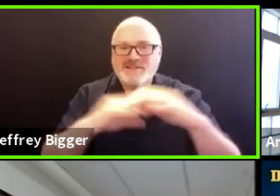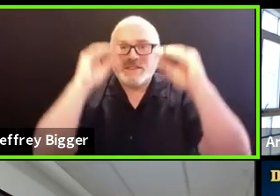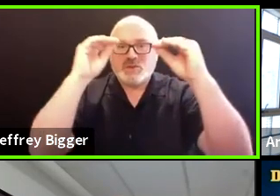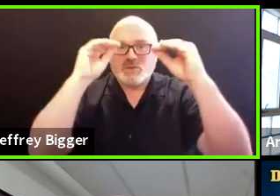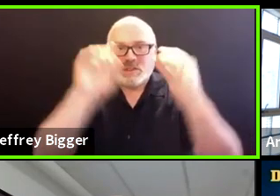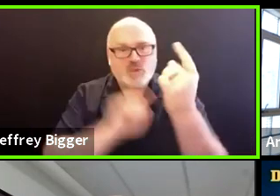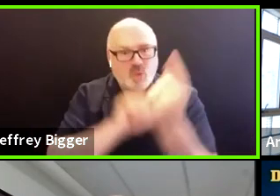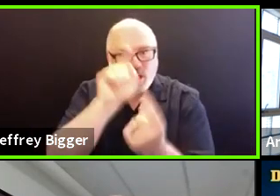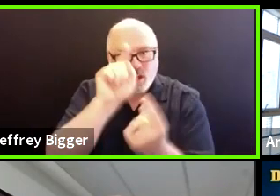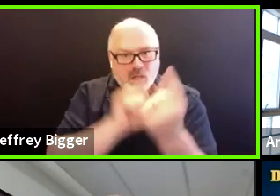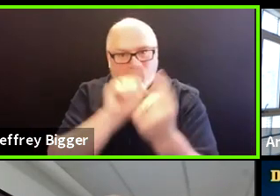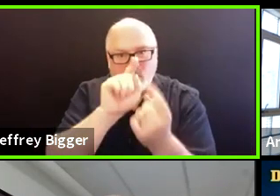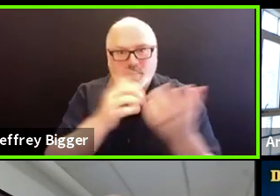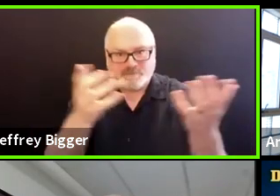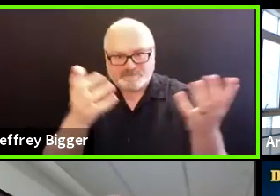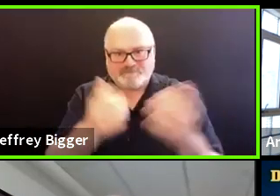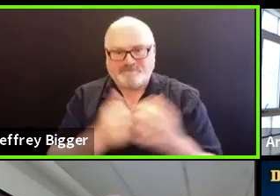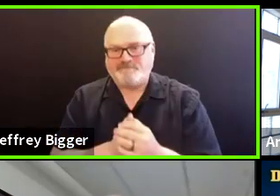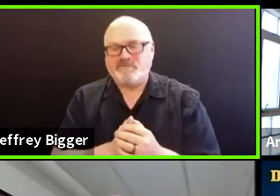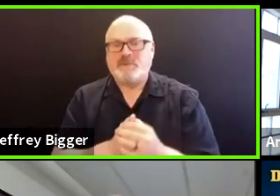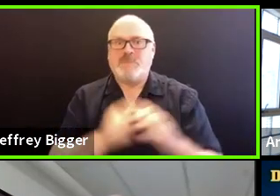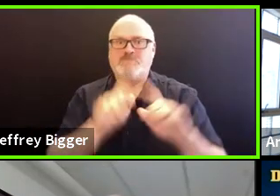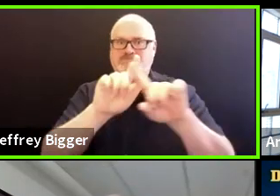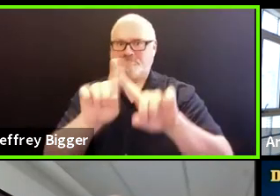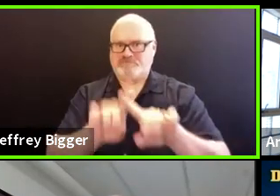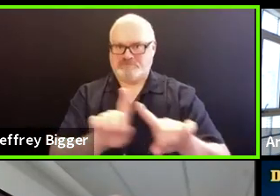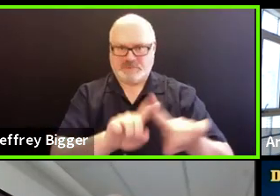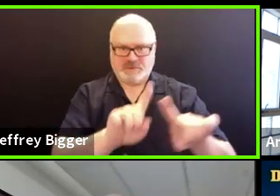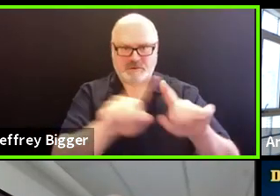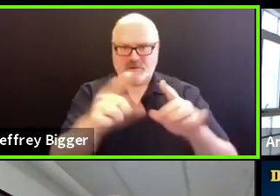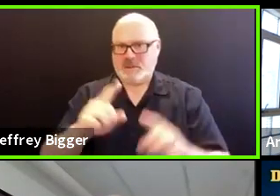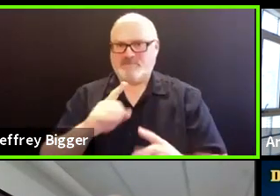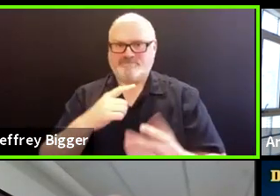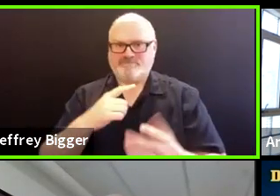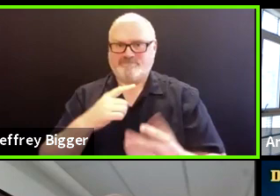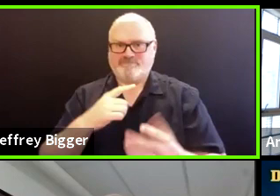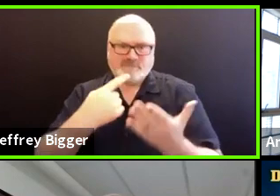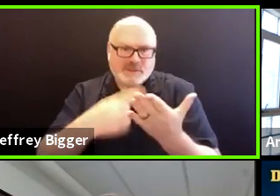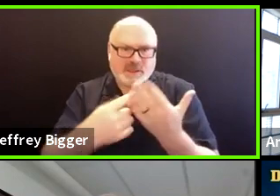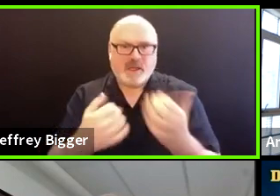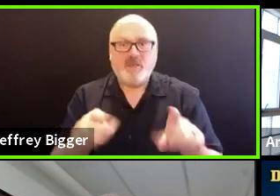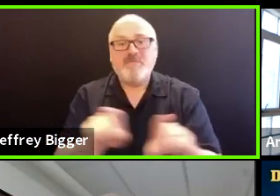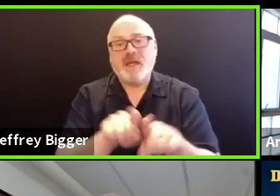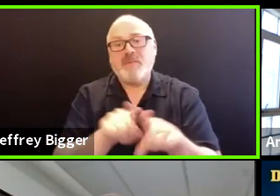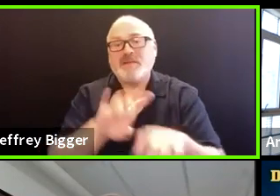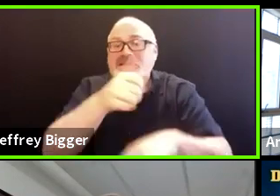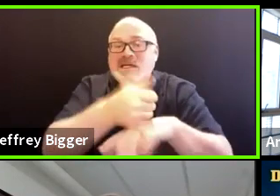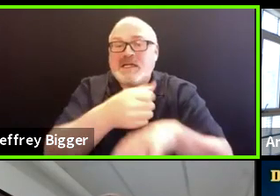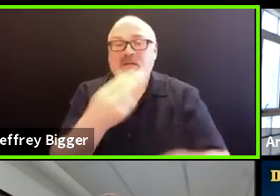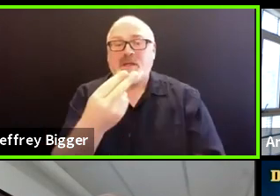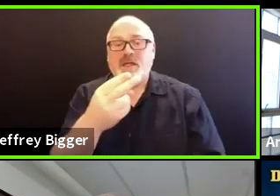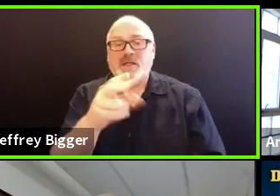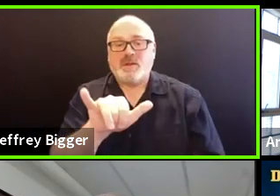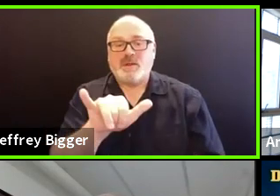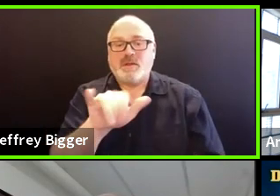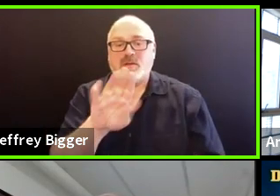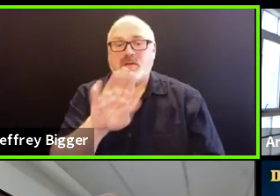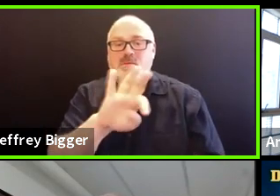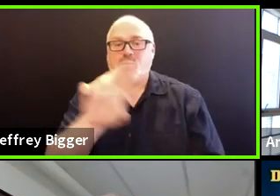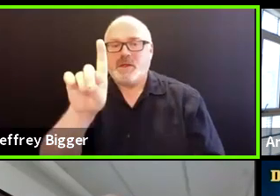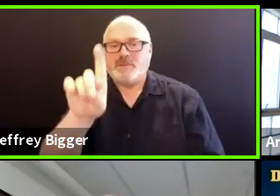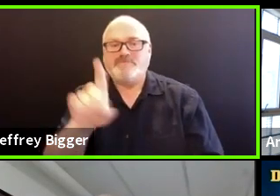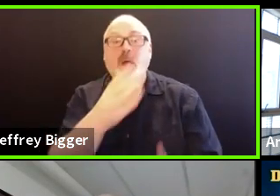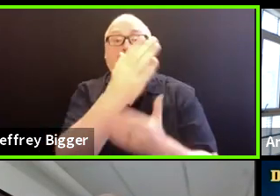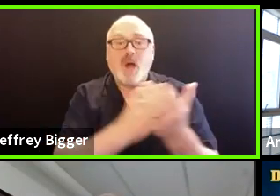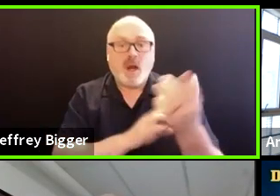face-to-face environment. And so many different things are being considered, including a hybrid environment where some portion of the class meets in a